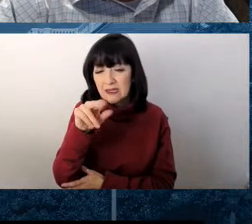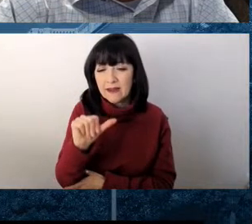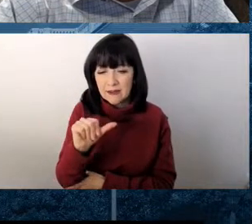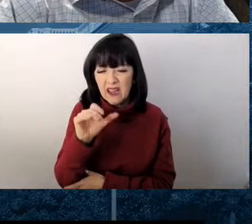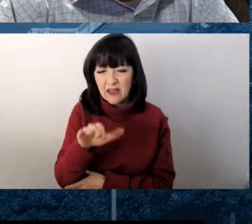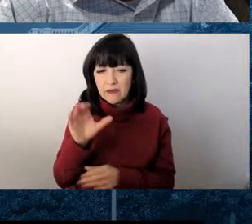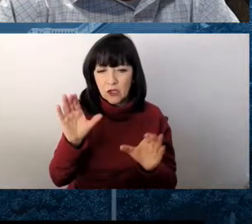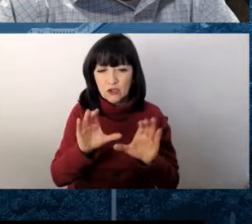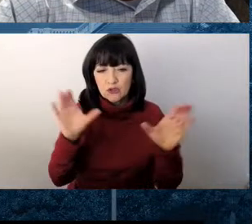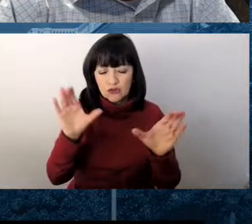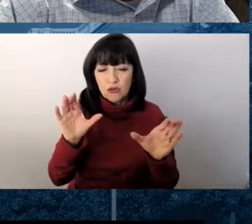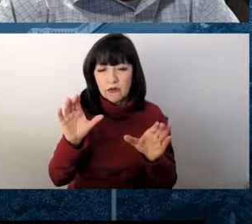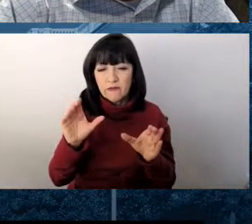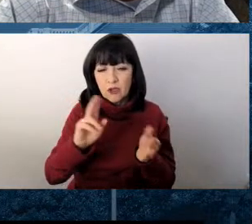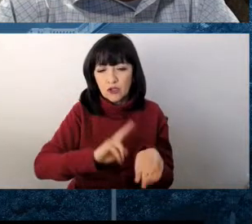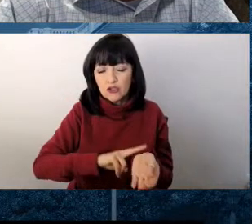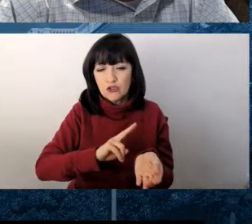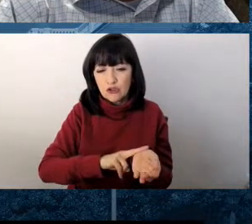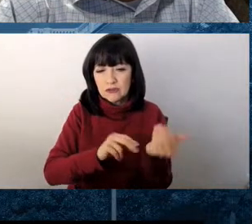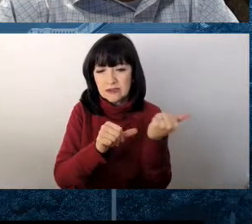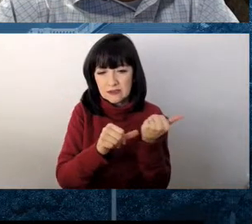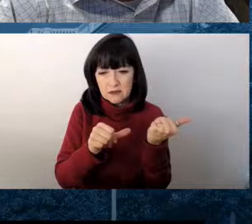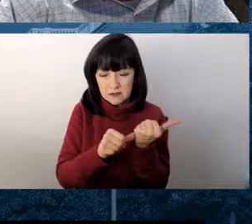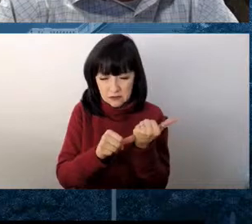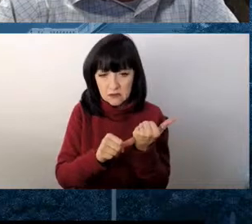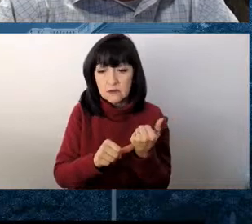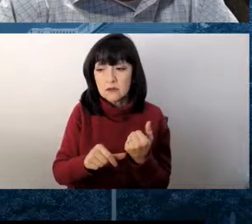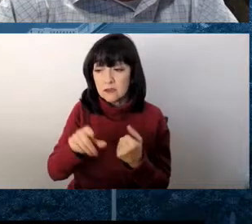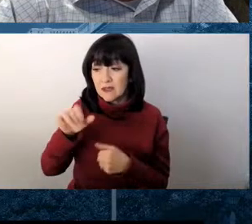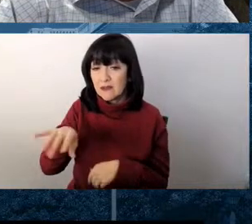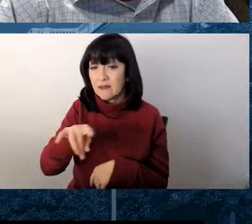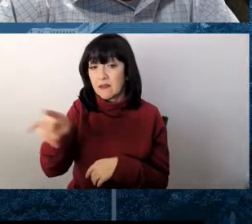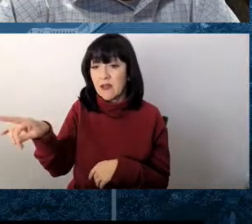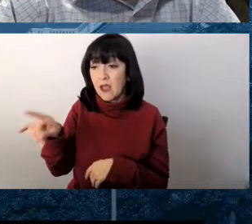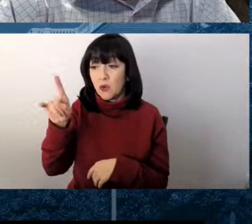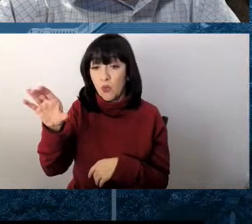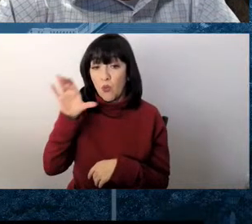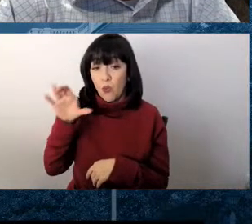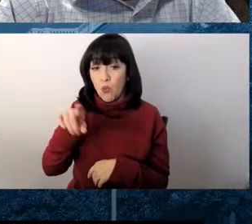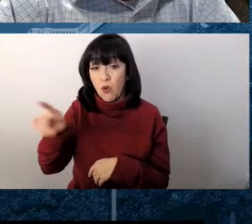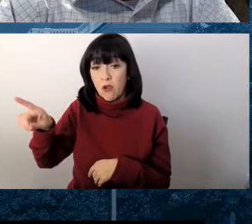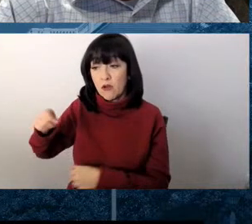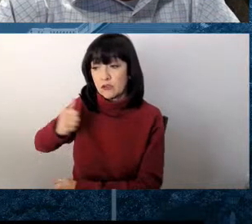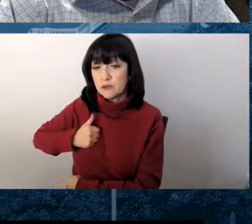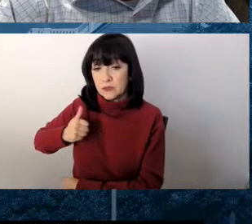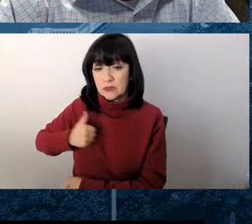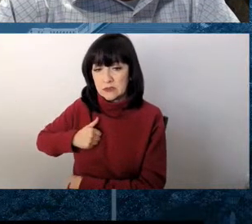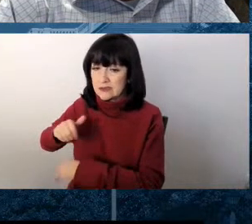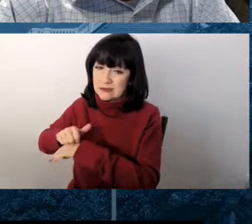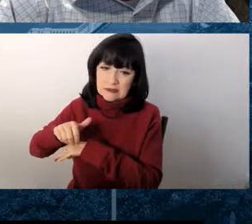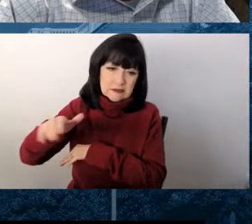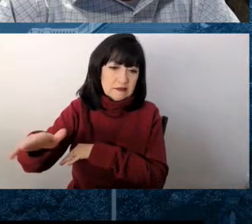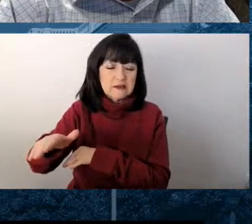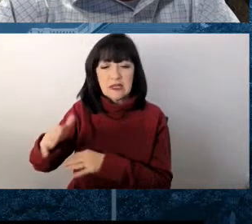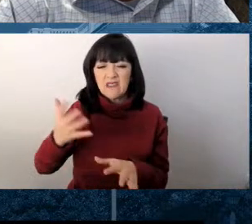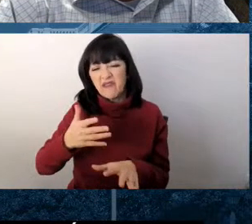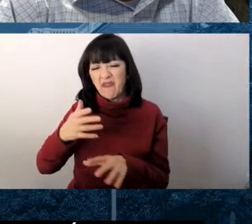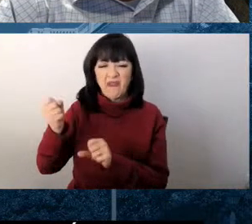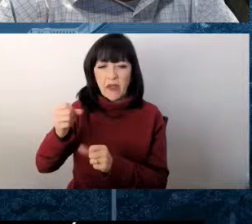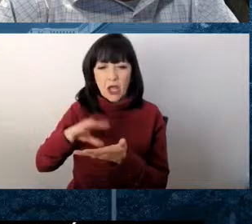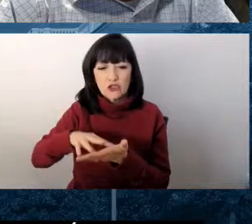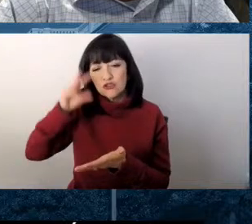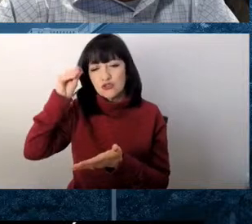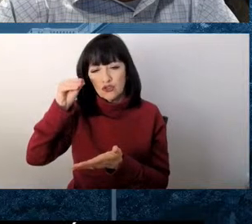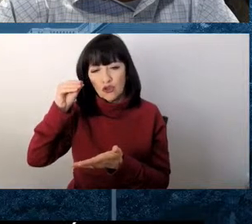we did. So we sent just under 100 Guard members to a 2-week crash course at Del Tech. Those members right now